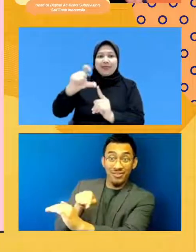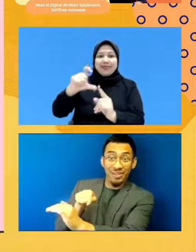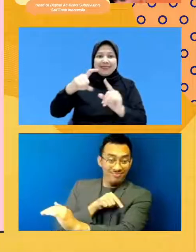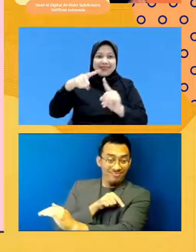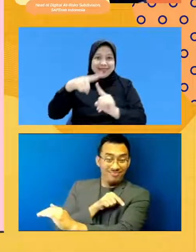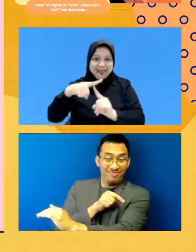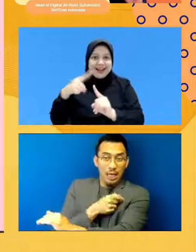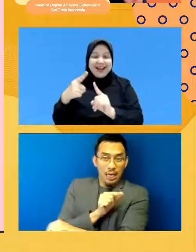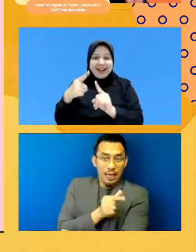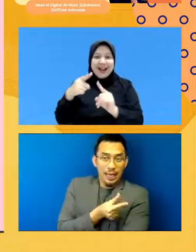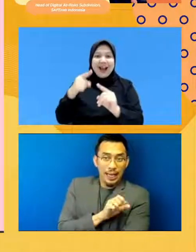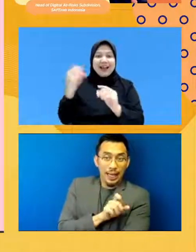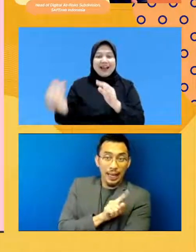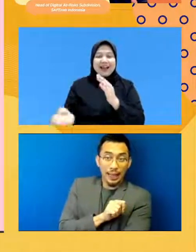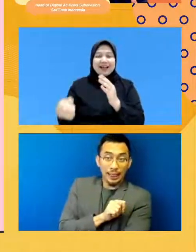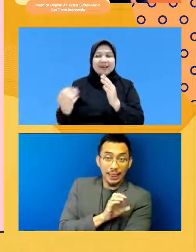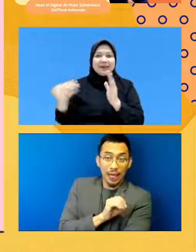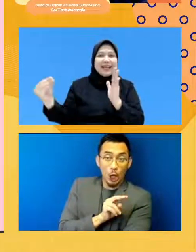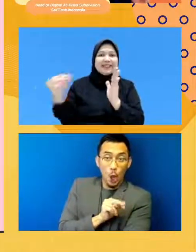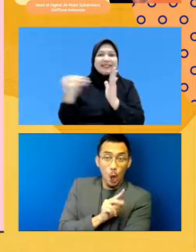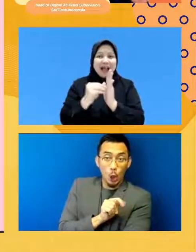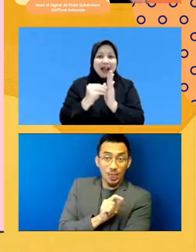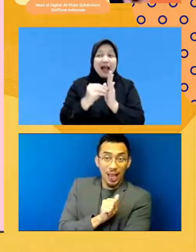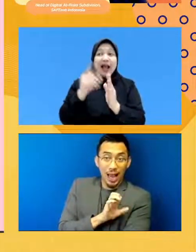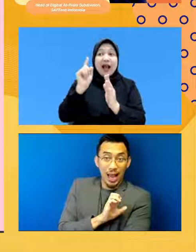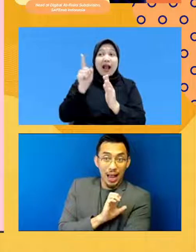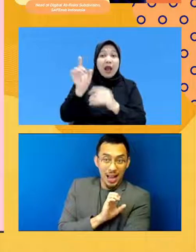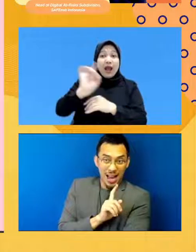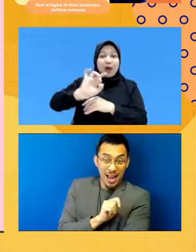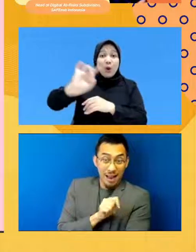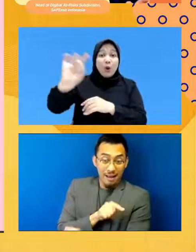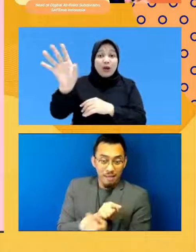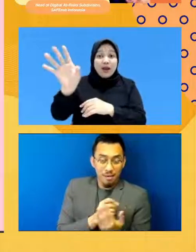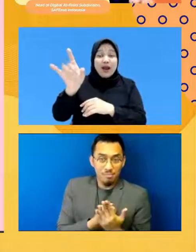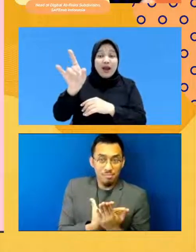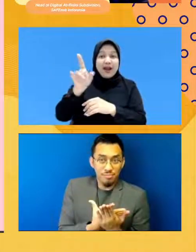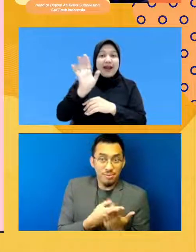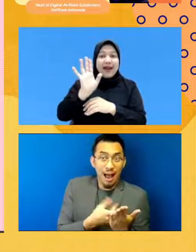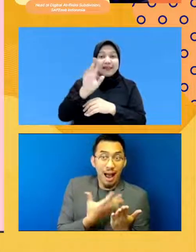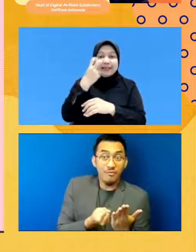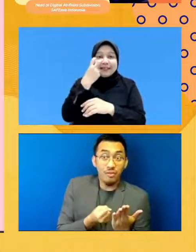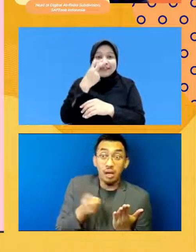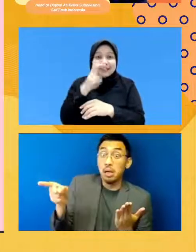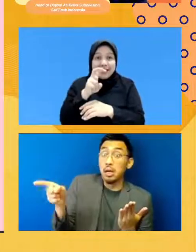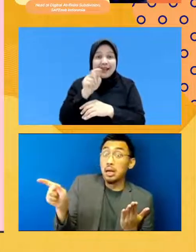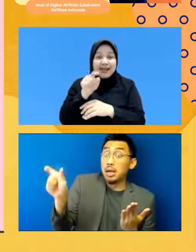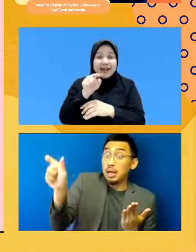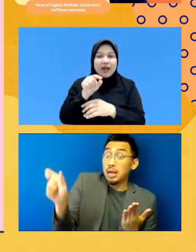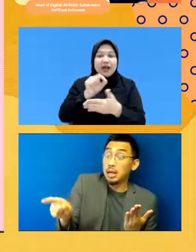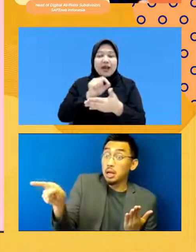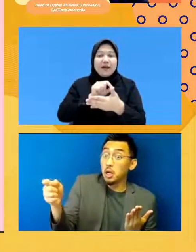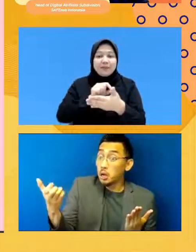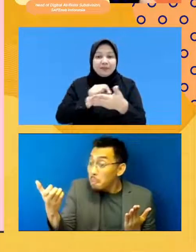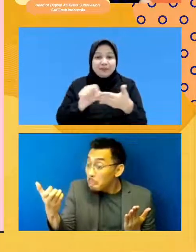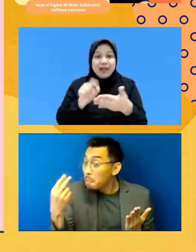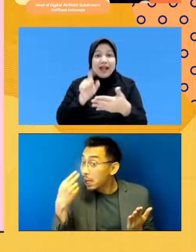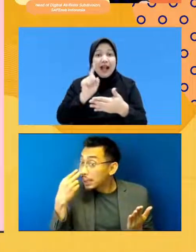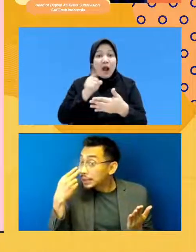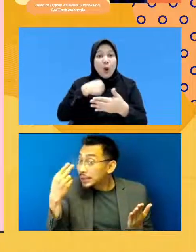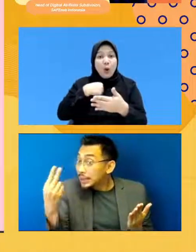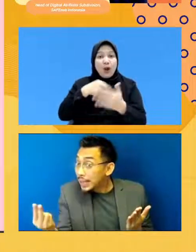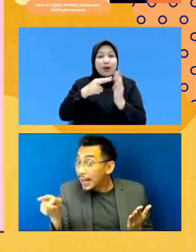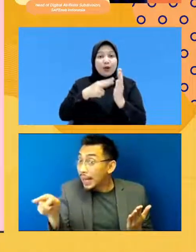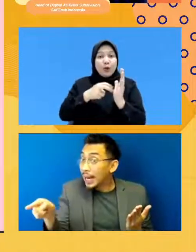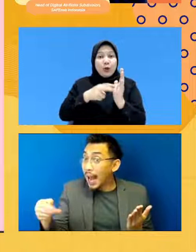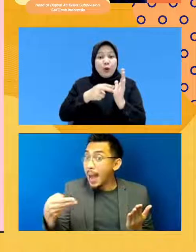who doesn't have our name, could check if our number is saved under